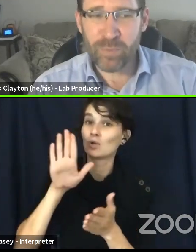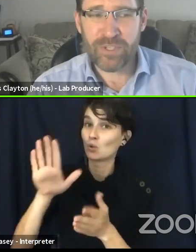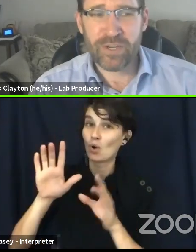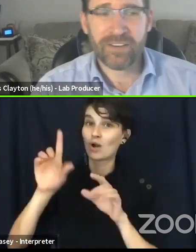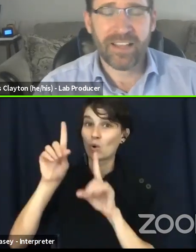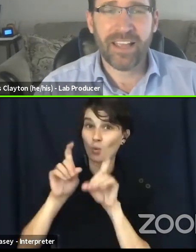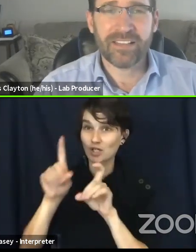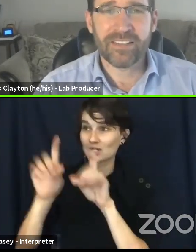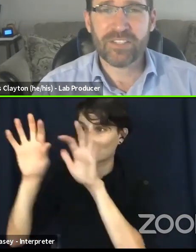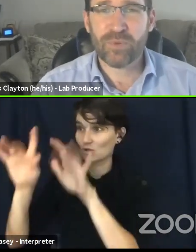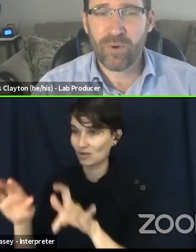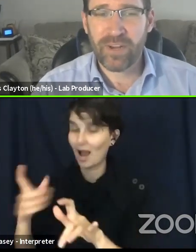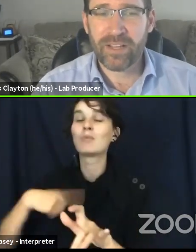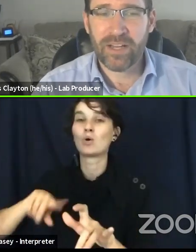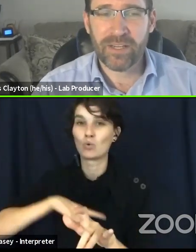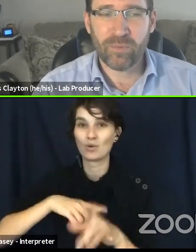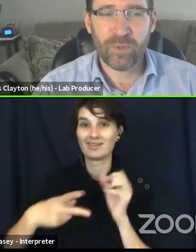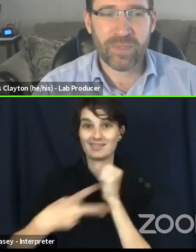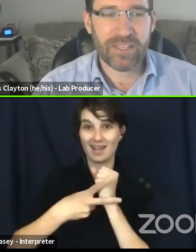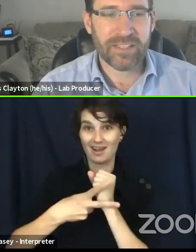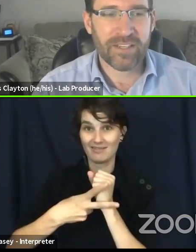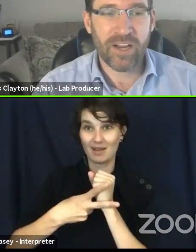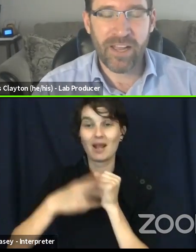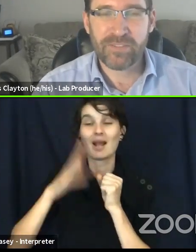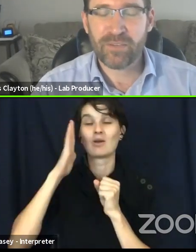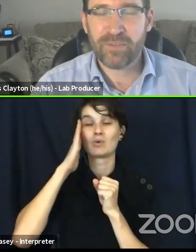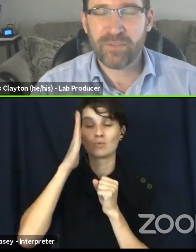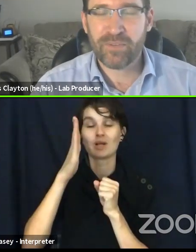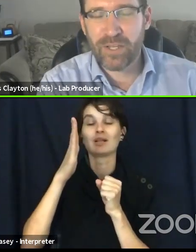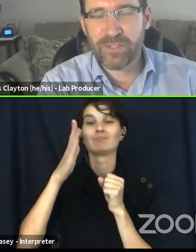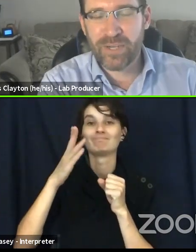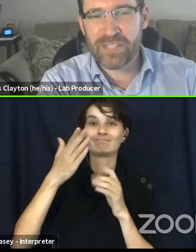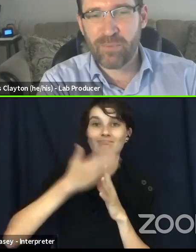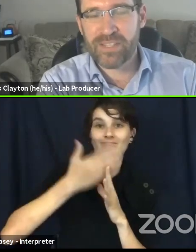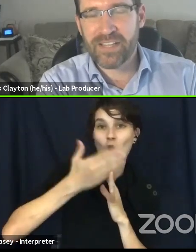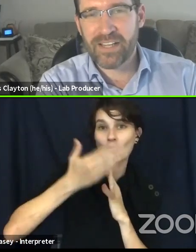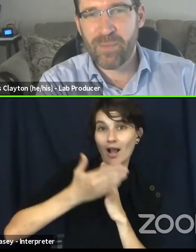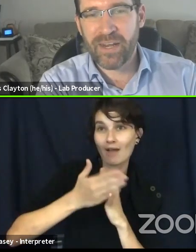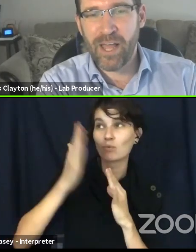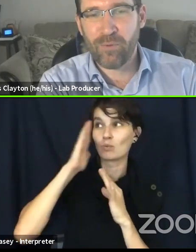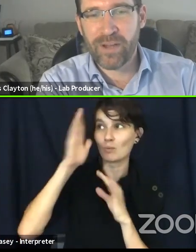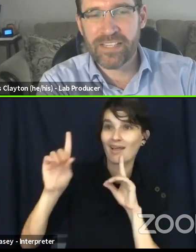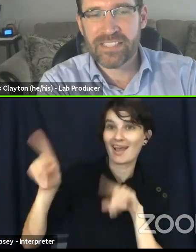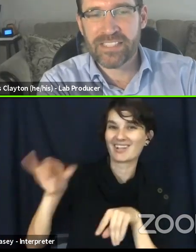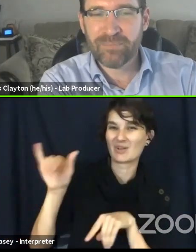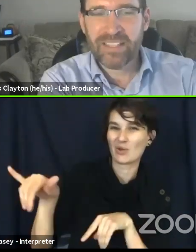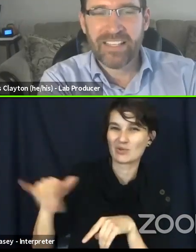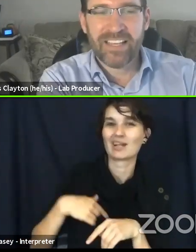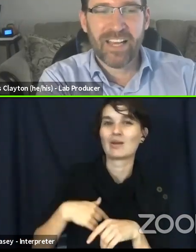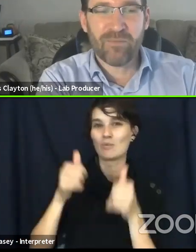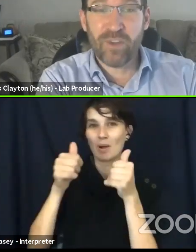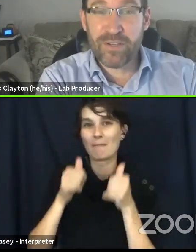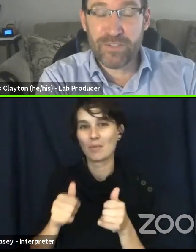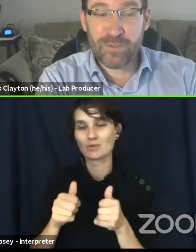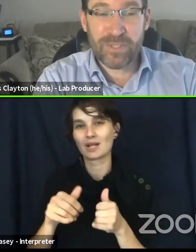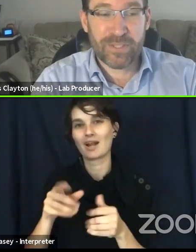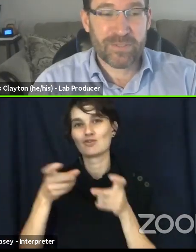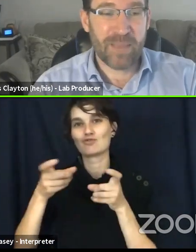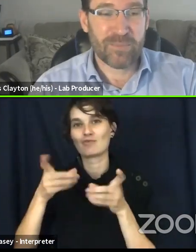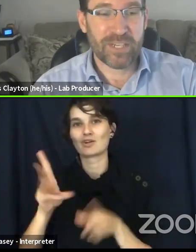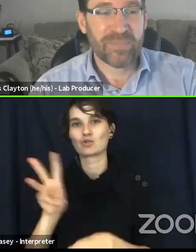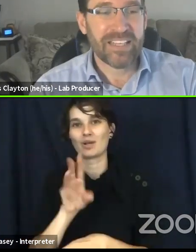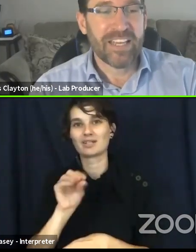and will be shared. And this recording will be archived and available on directorslabwest.com and howlround.tv very soon